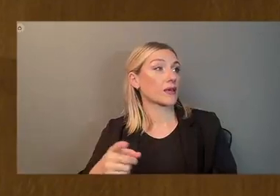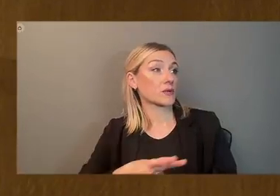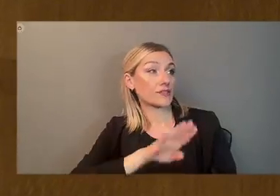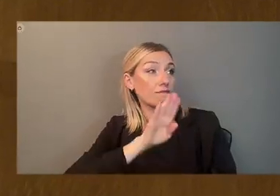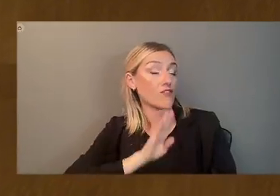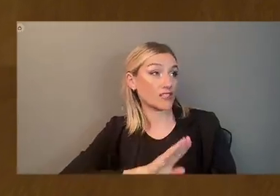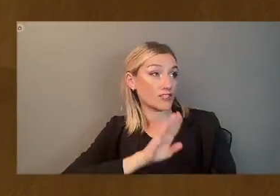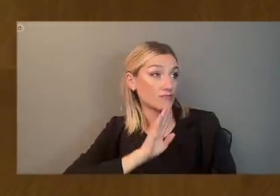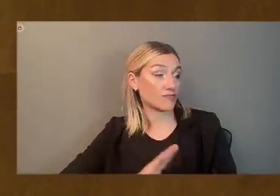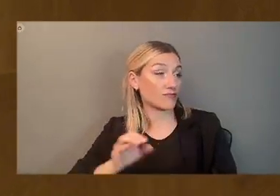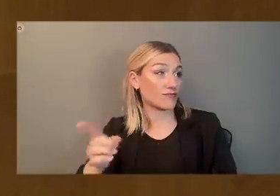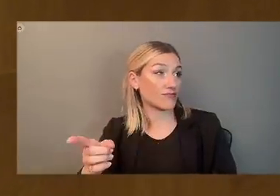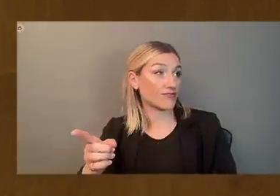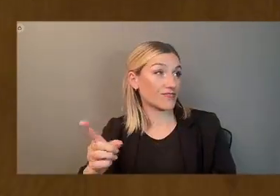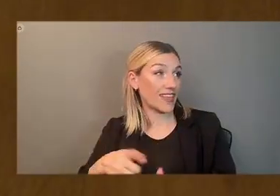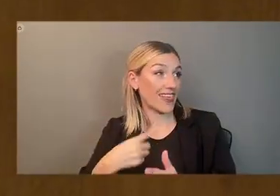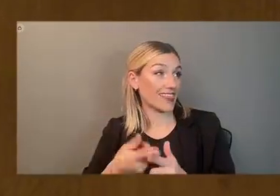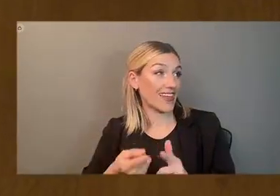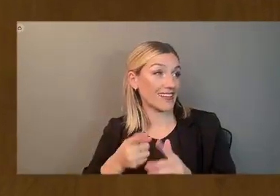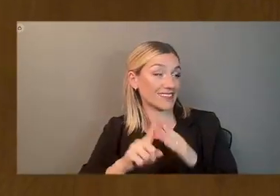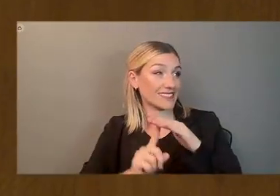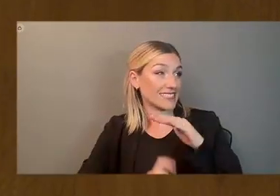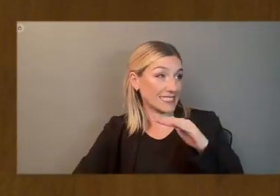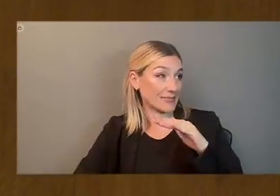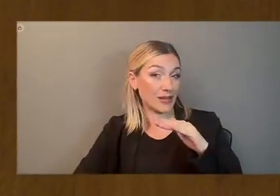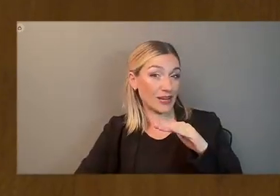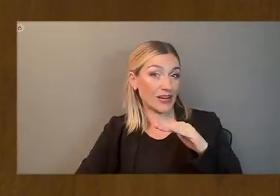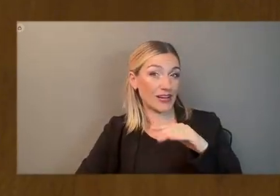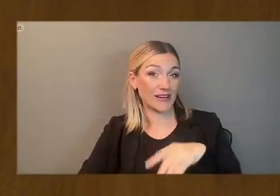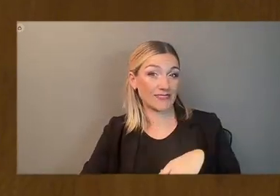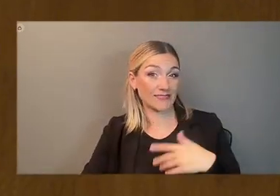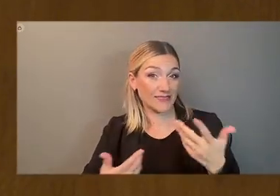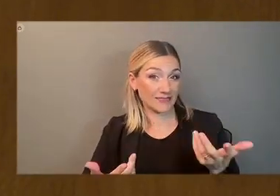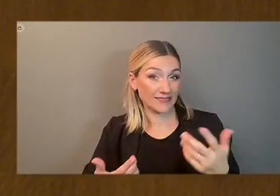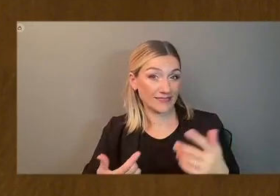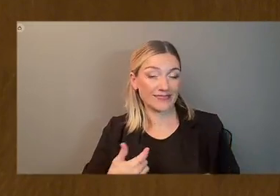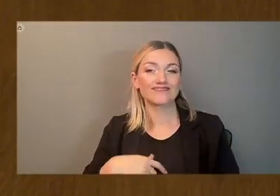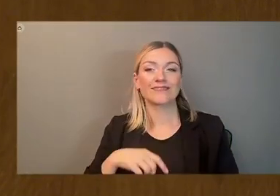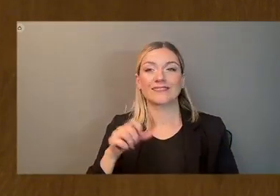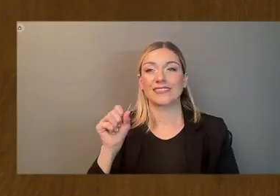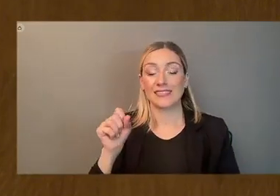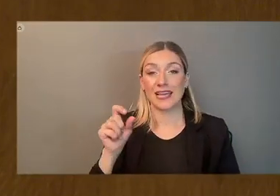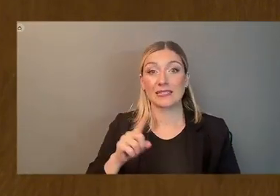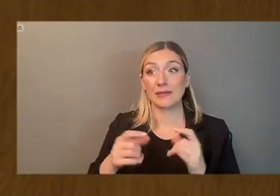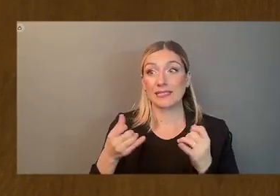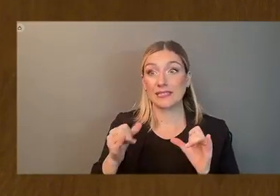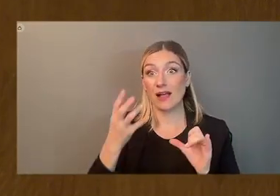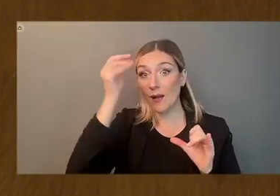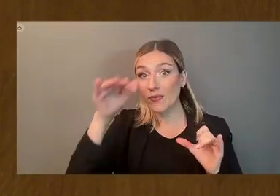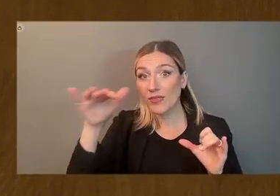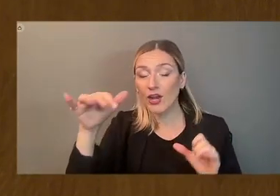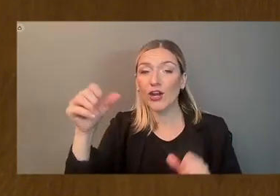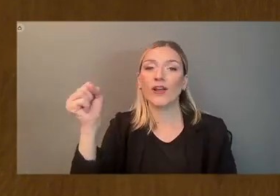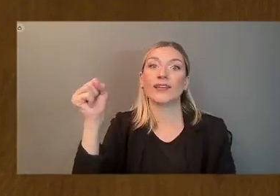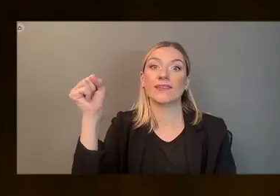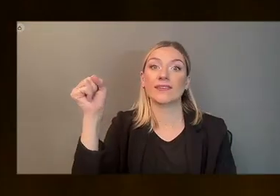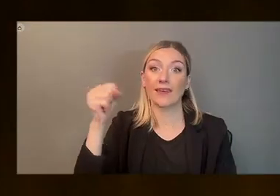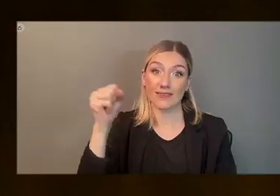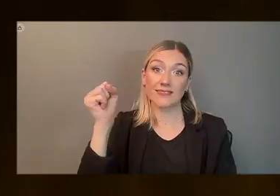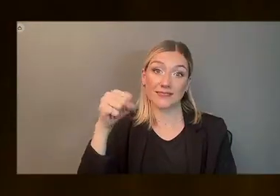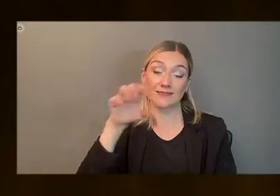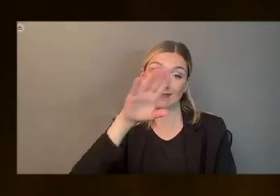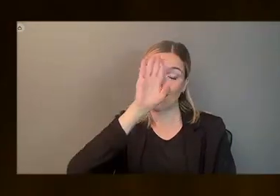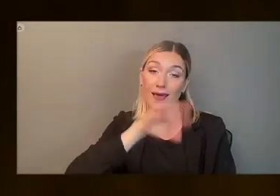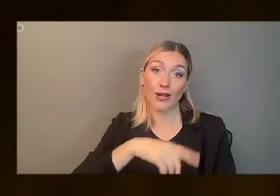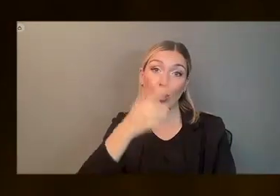and then he just disappeared into the ether then? He recognized that. But is he still out there? Yes. And I know